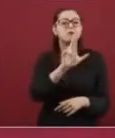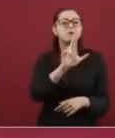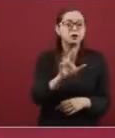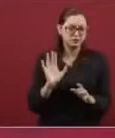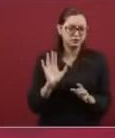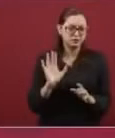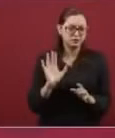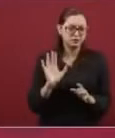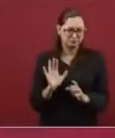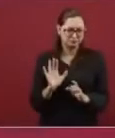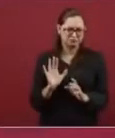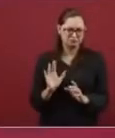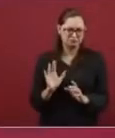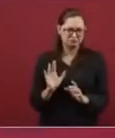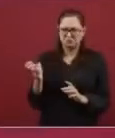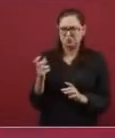And